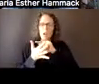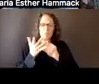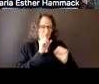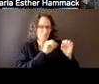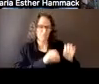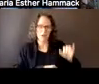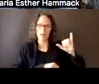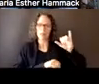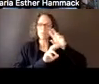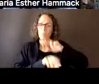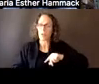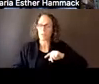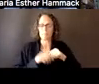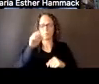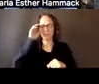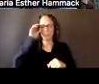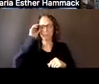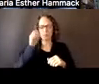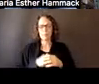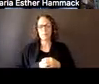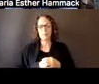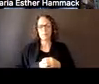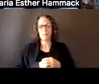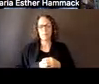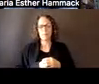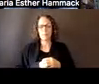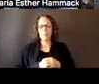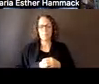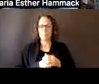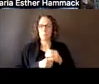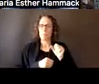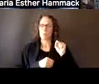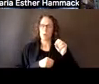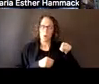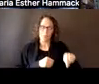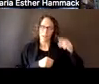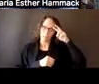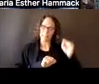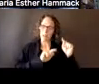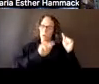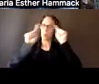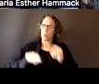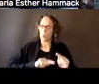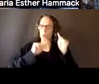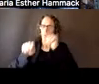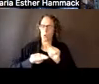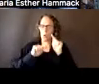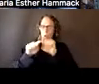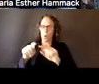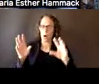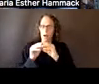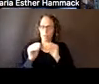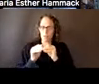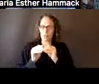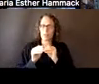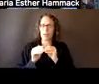I guess, visits and attendance in these conventions, the Mexican officials were